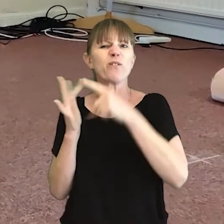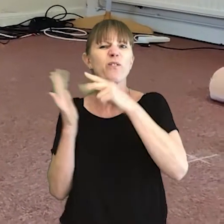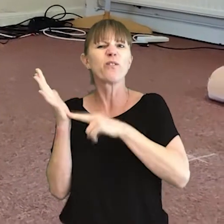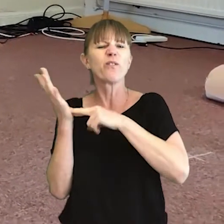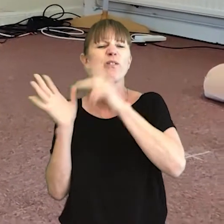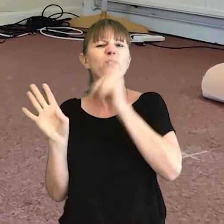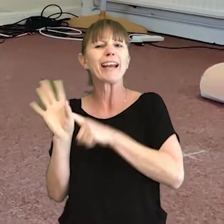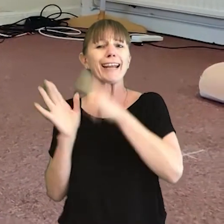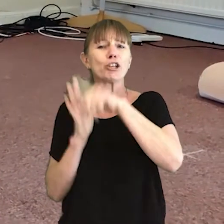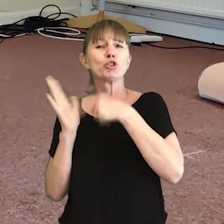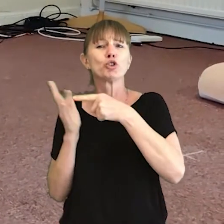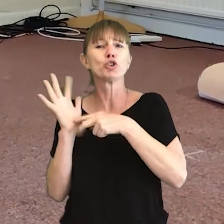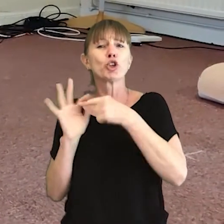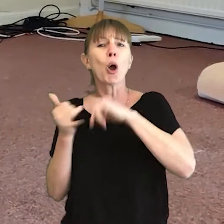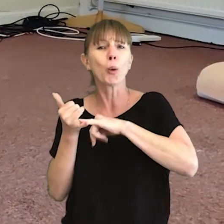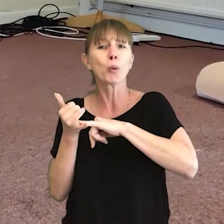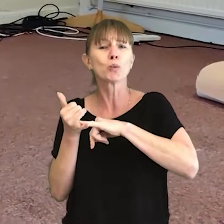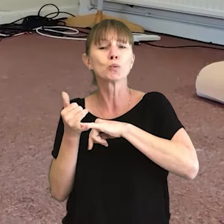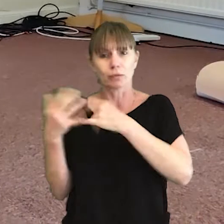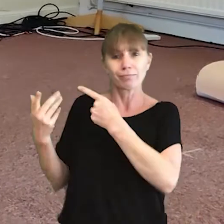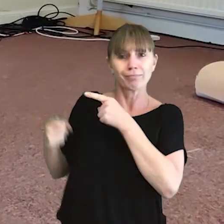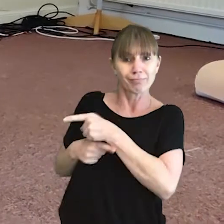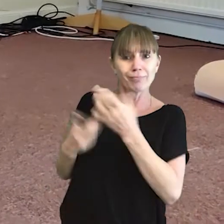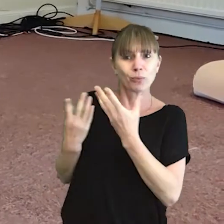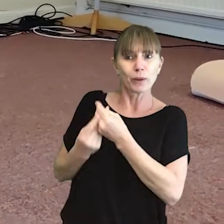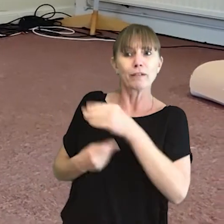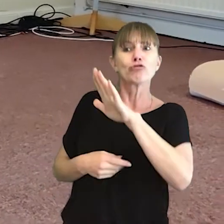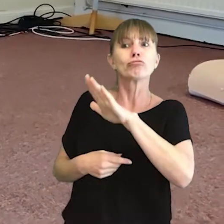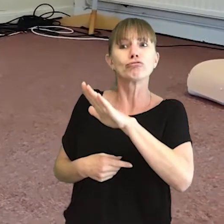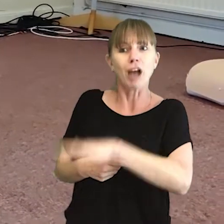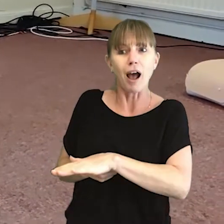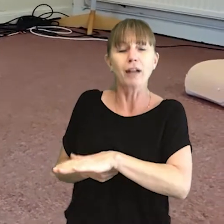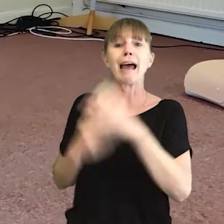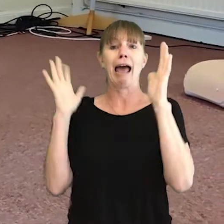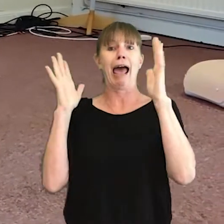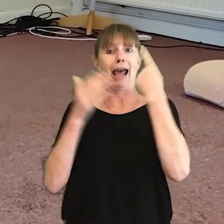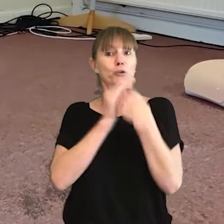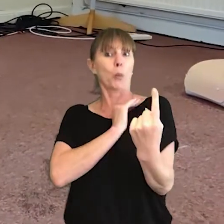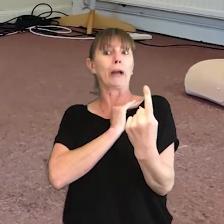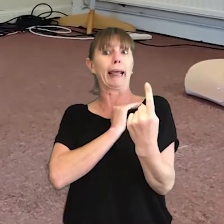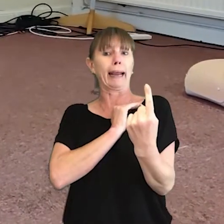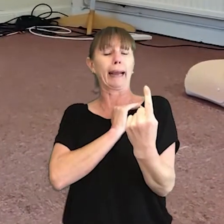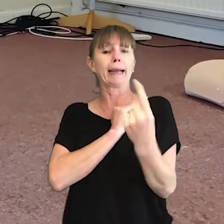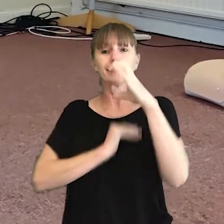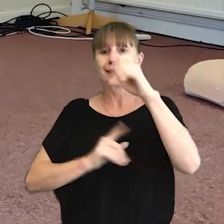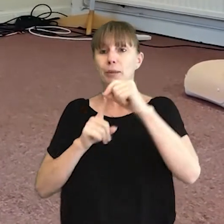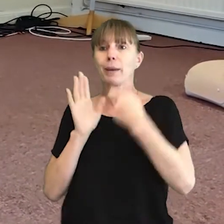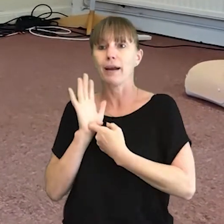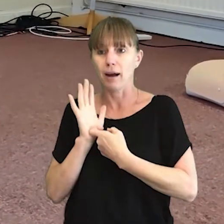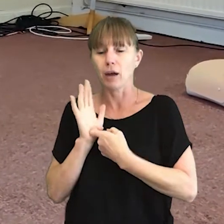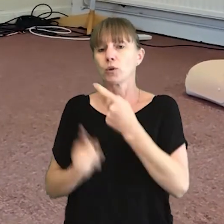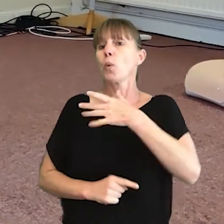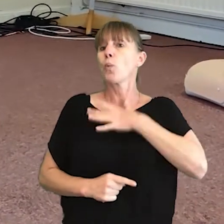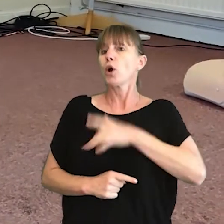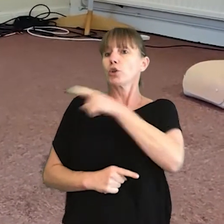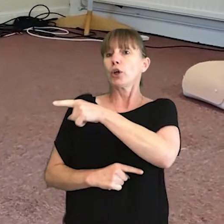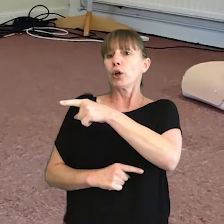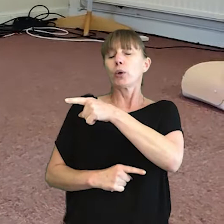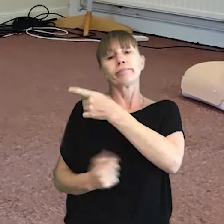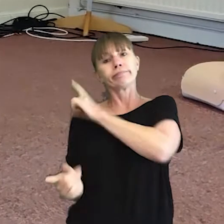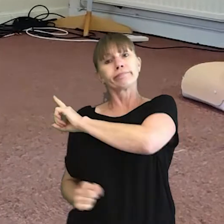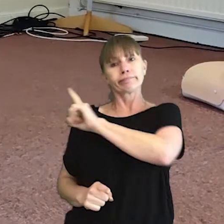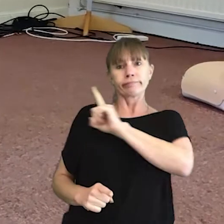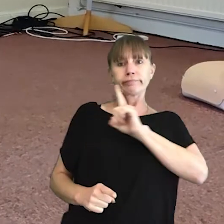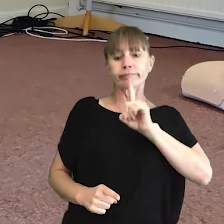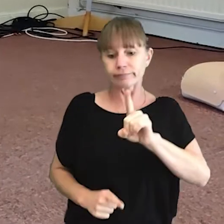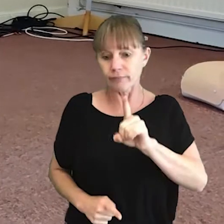remember? They brought one out then for the child, and they did hands-only CPR. So what I want you to do is I want you to come in as though you've